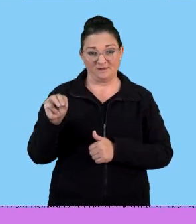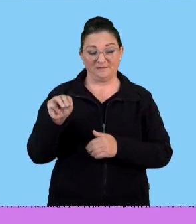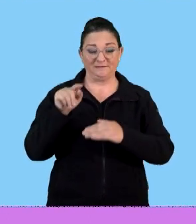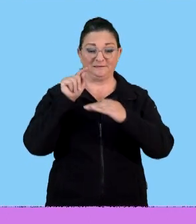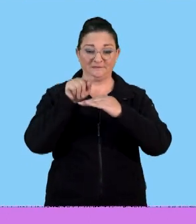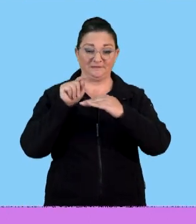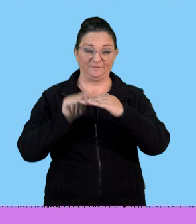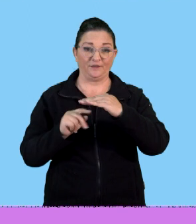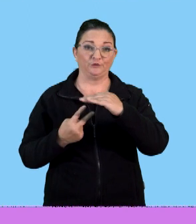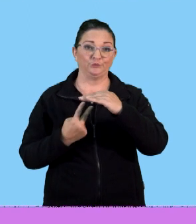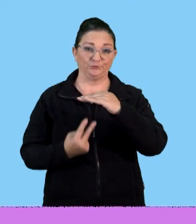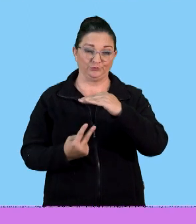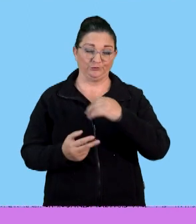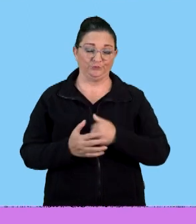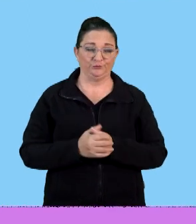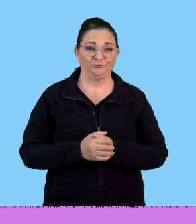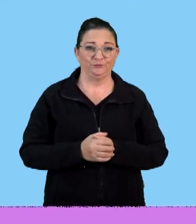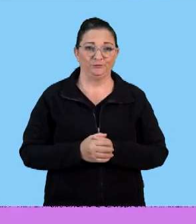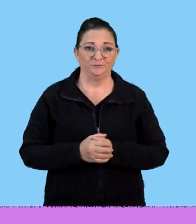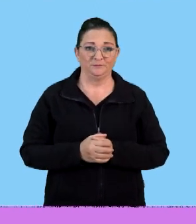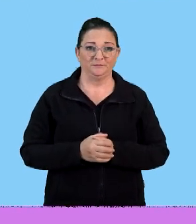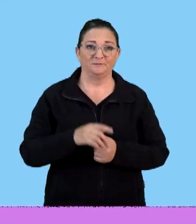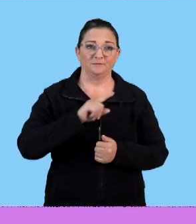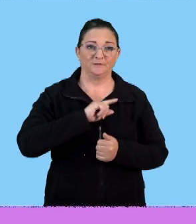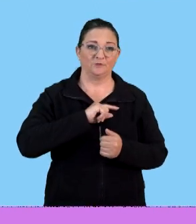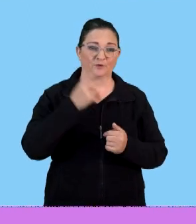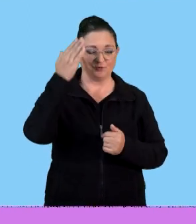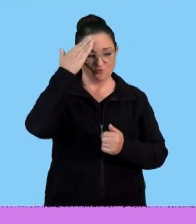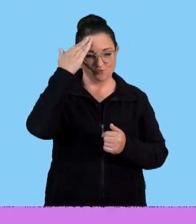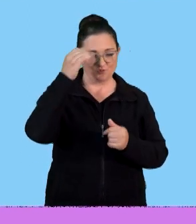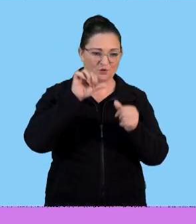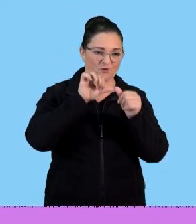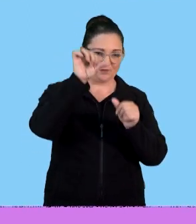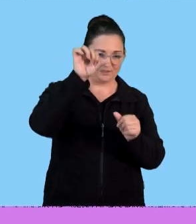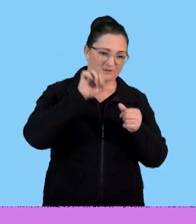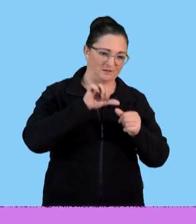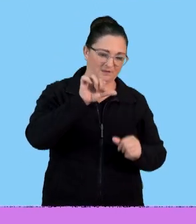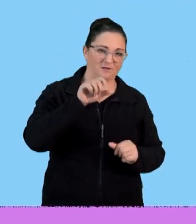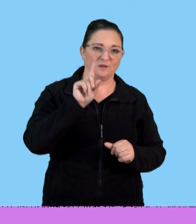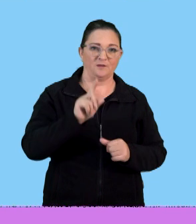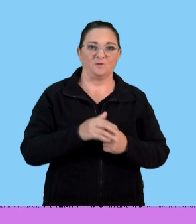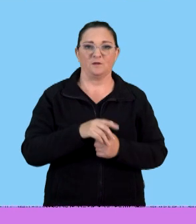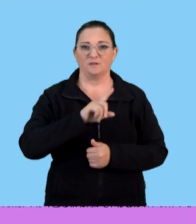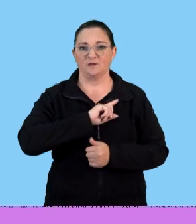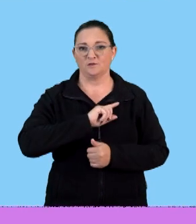1,355 millimeters divided by 2, right? To know what is the length of E. So